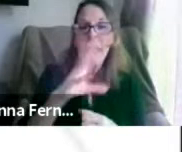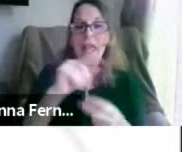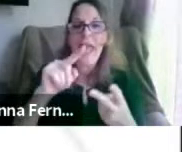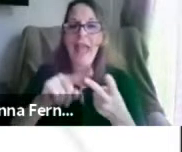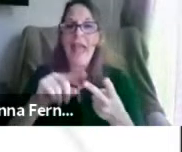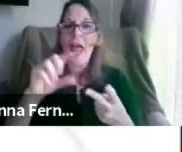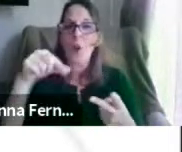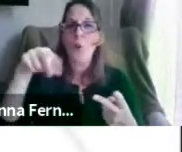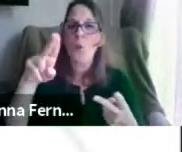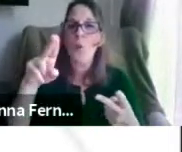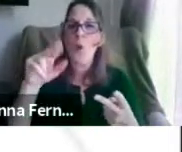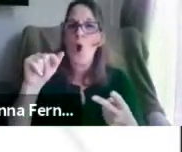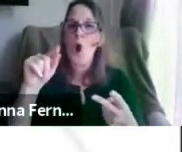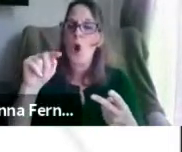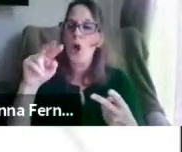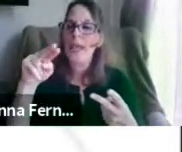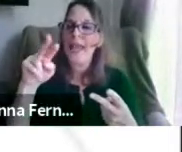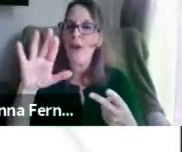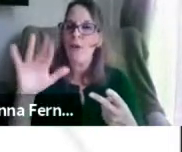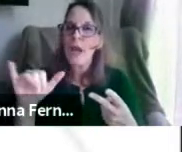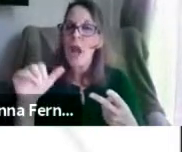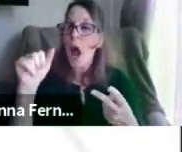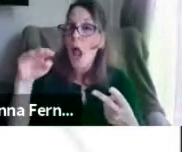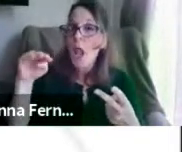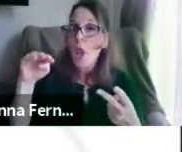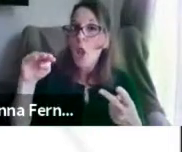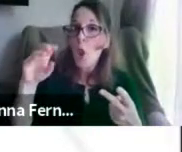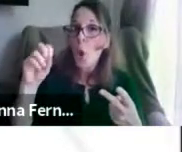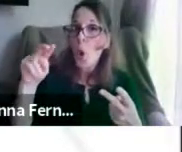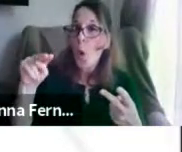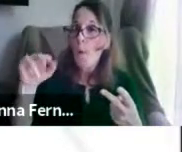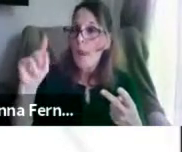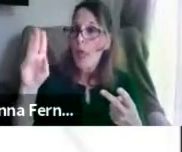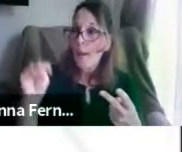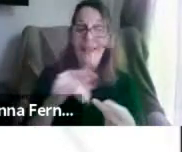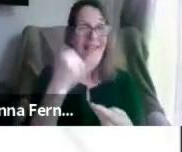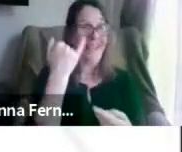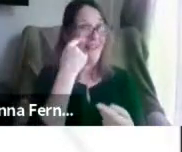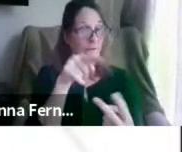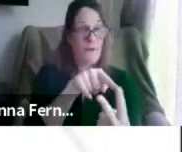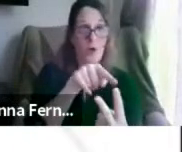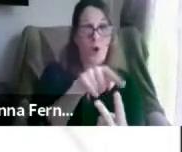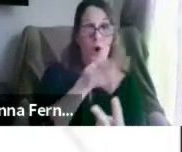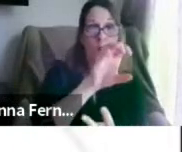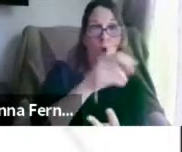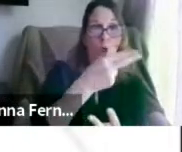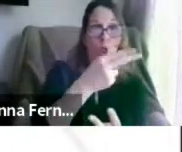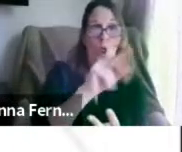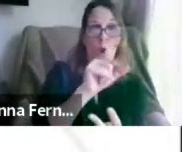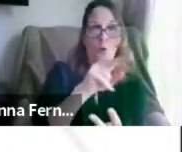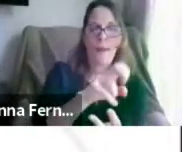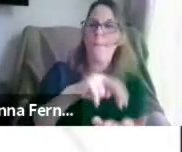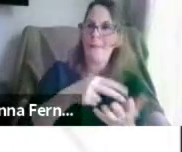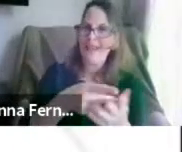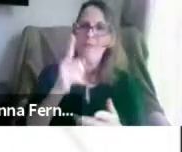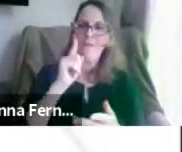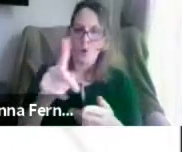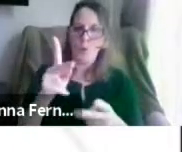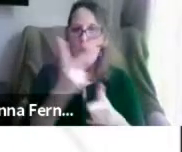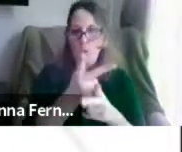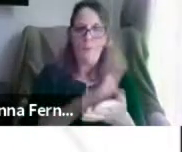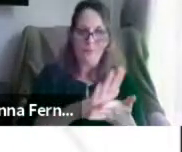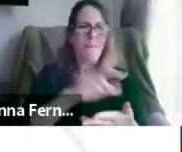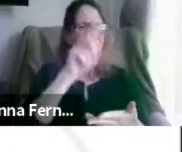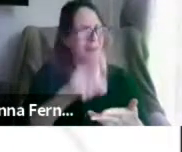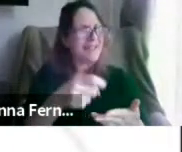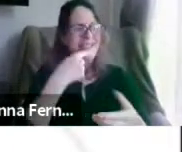ammonium. First of all, chlorine bleach, if you are using chlorine bleach, it must be intended for disinfection. It has to say on